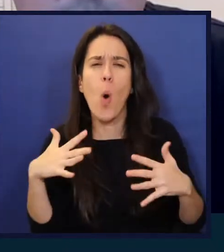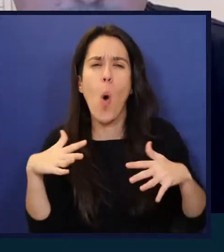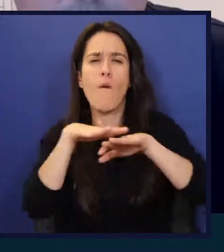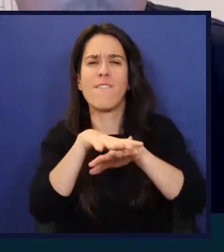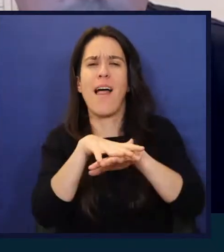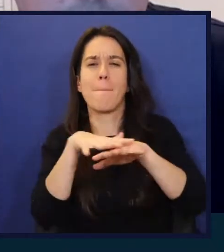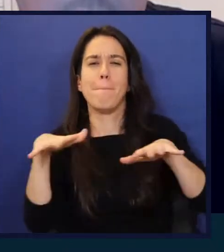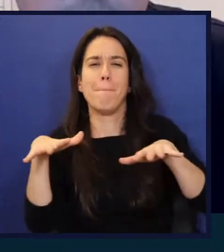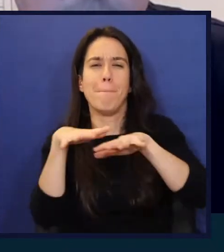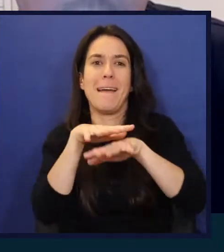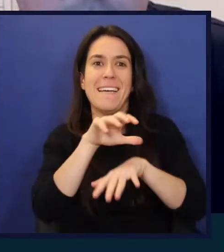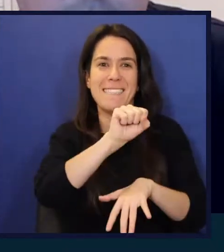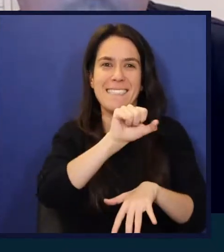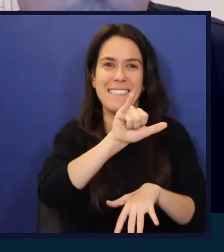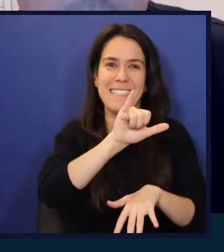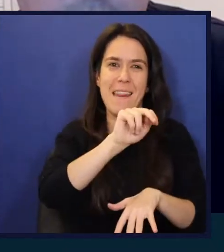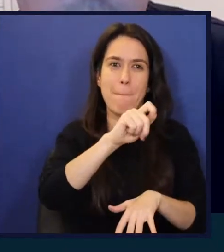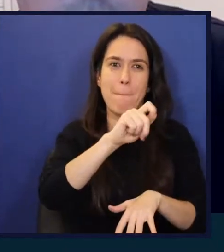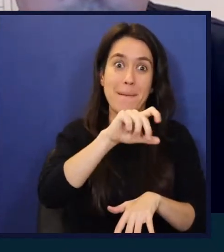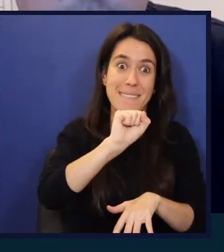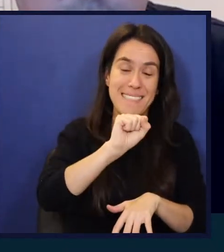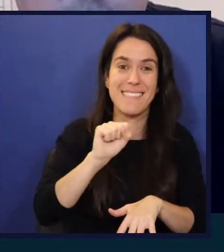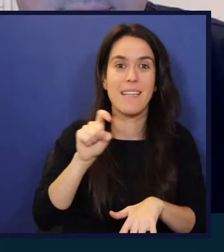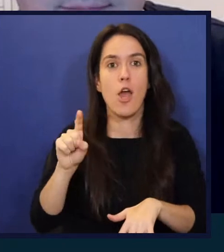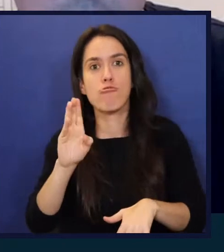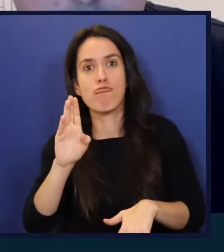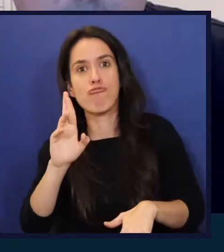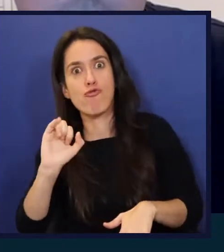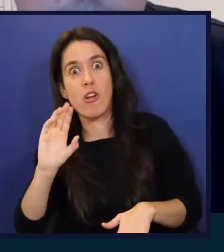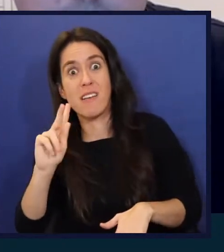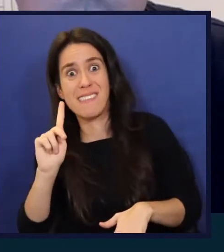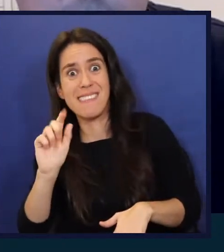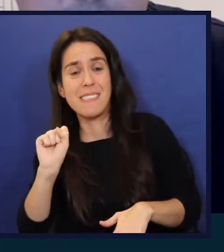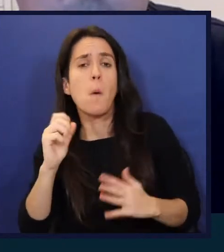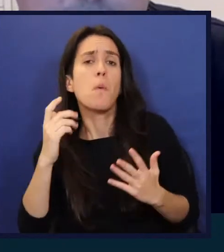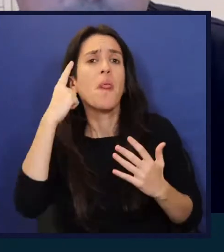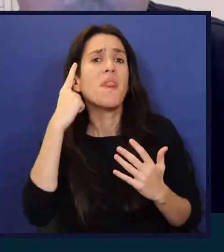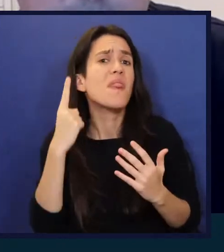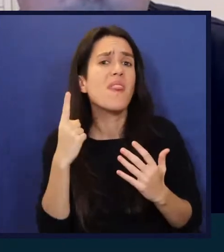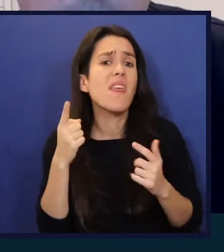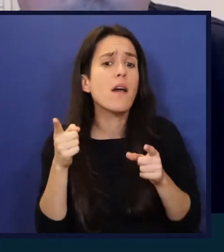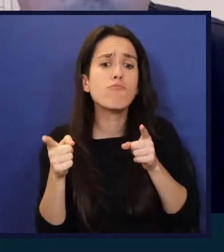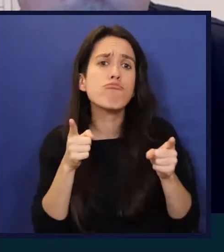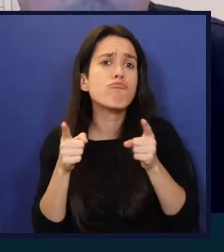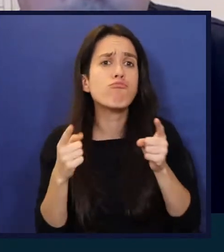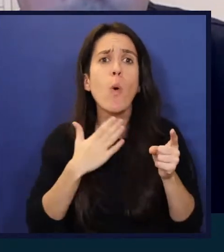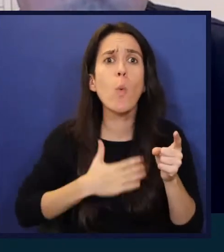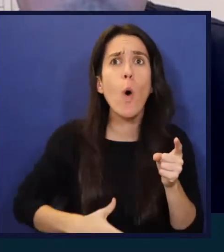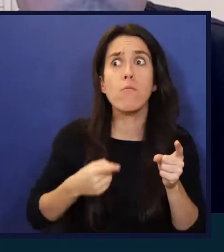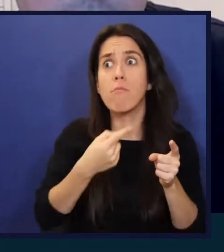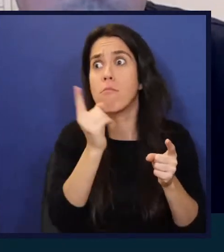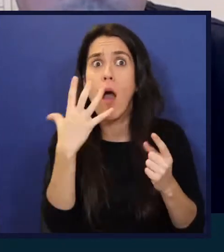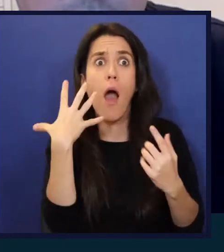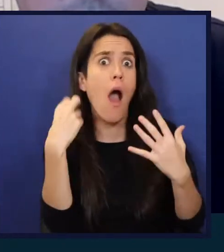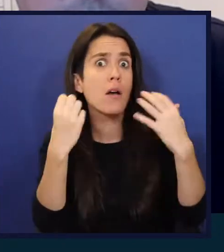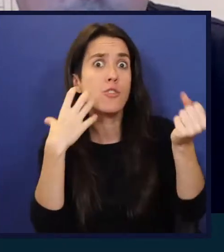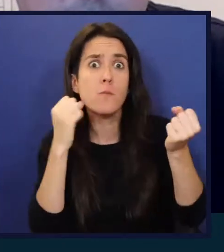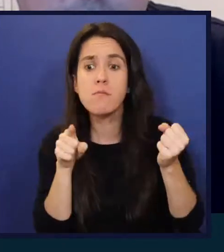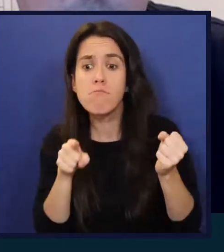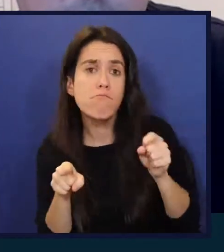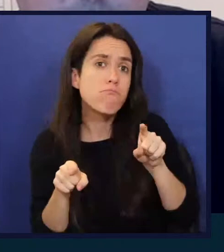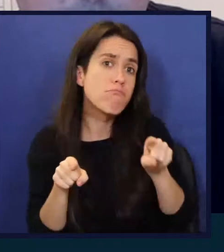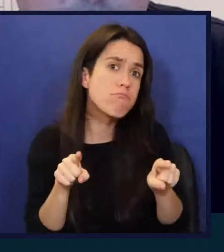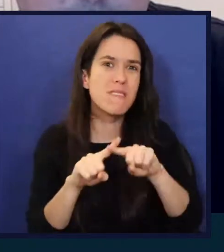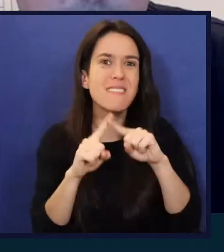but it's essentially to serve the needs of the customers that they have. In this is the case. You almost pick HD Insight